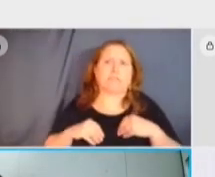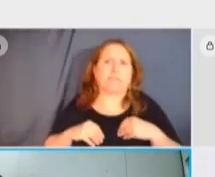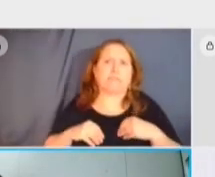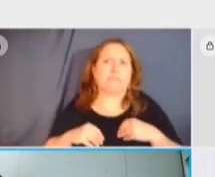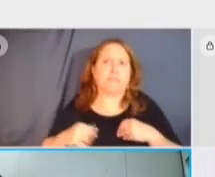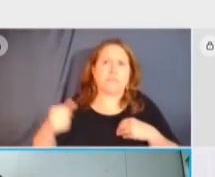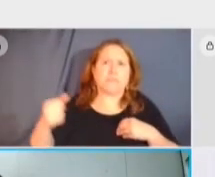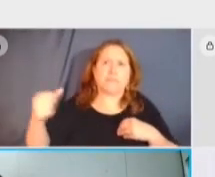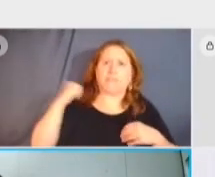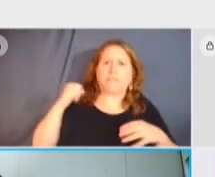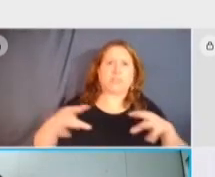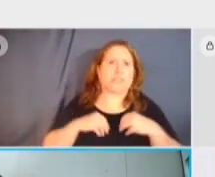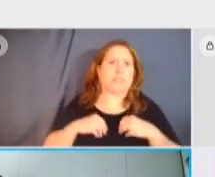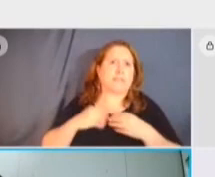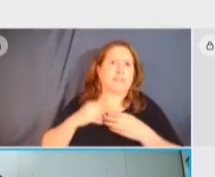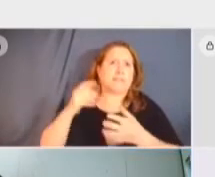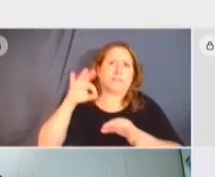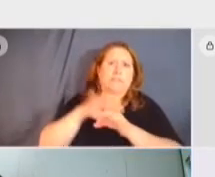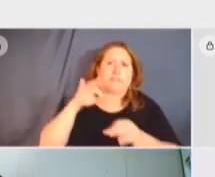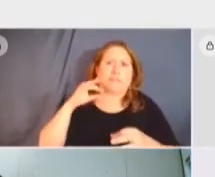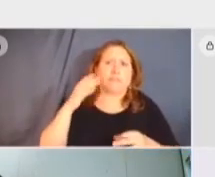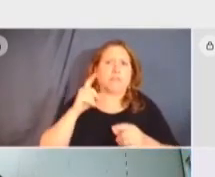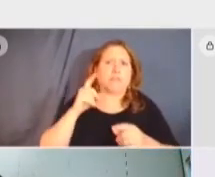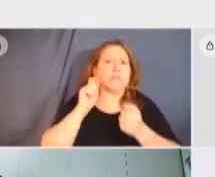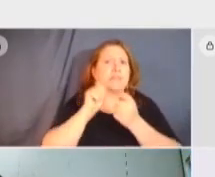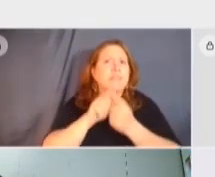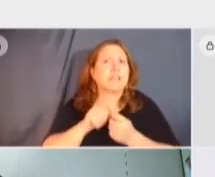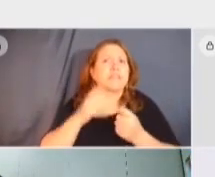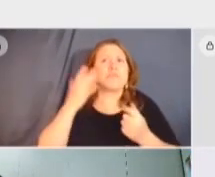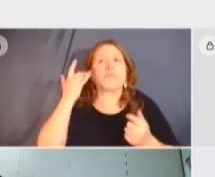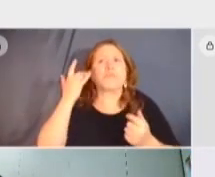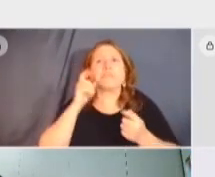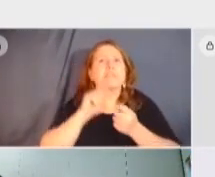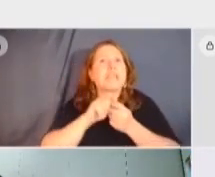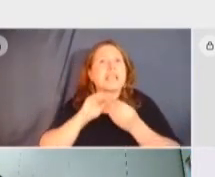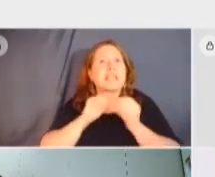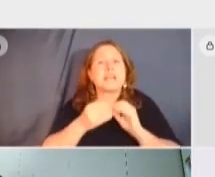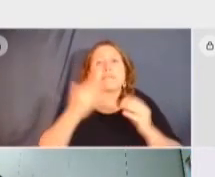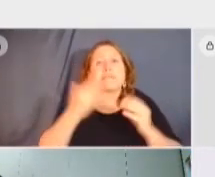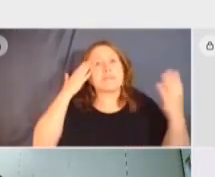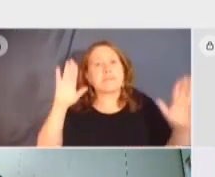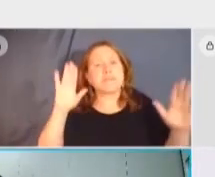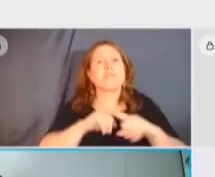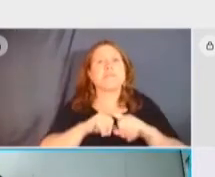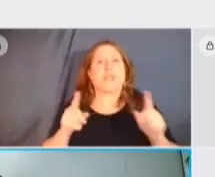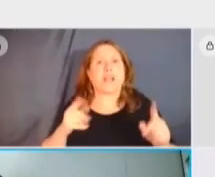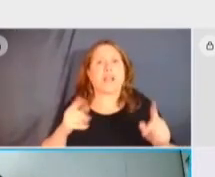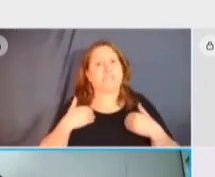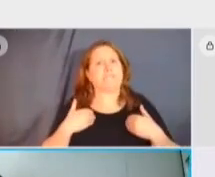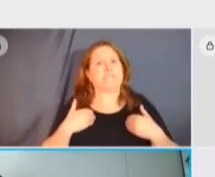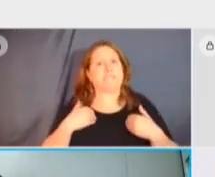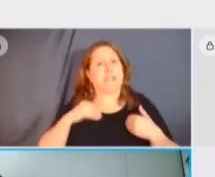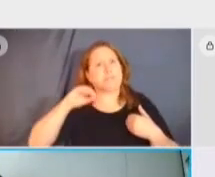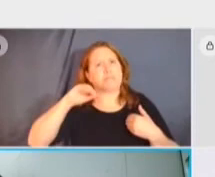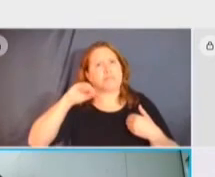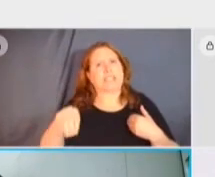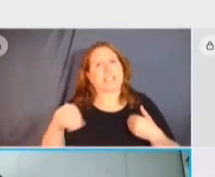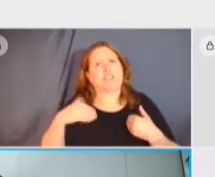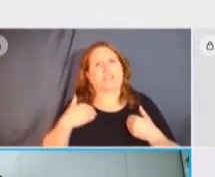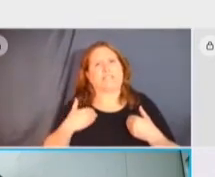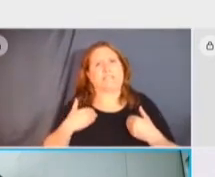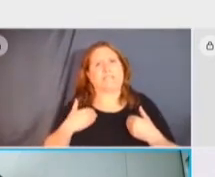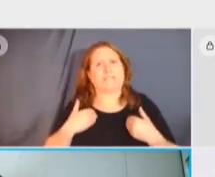reviews, solid evidence that the review of signatures is happening and that the boards are taking it seriously.